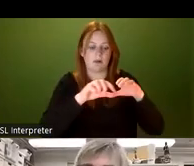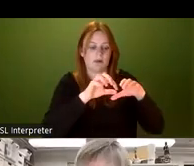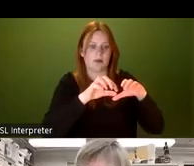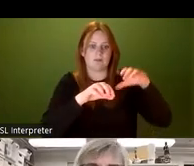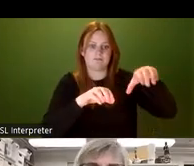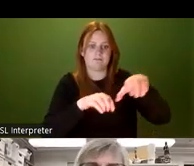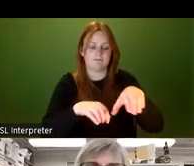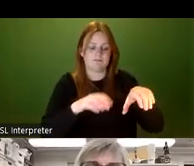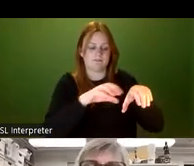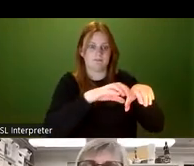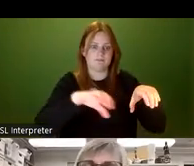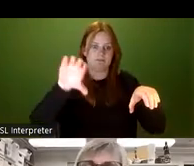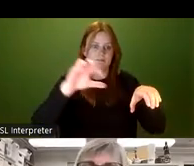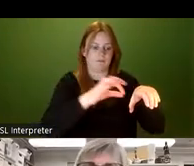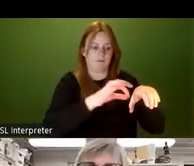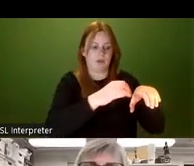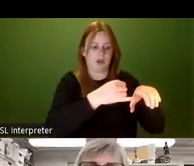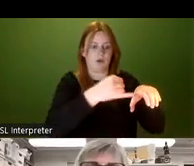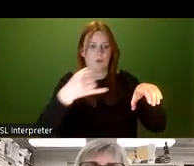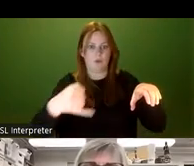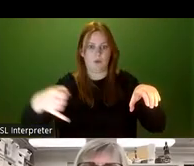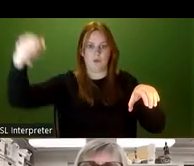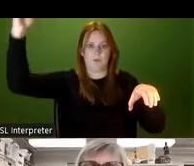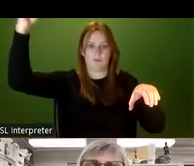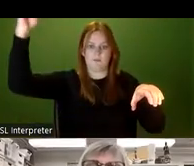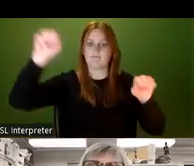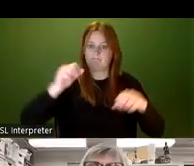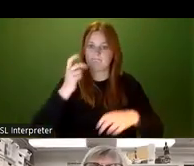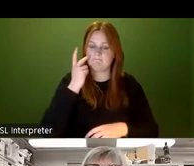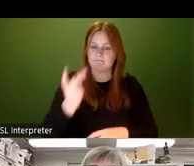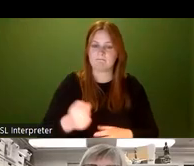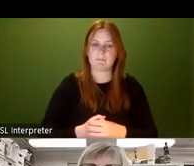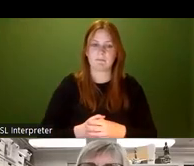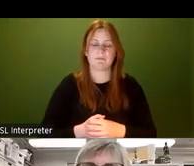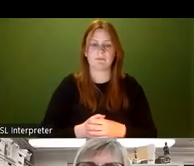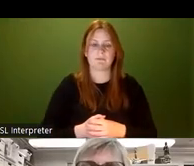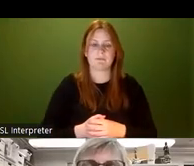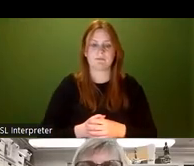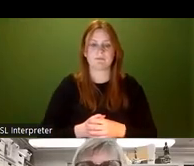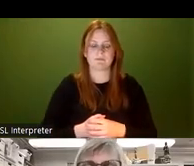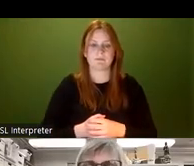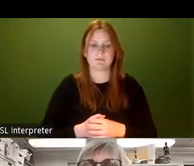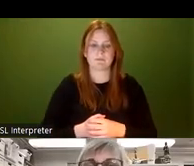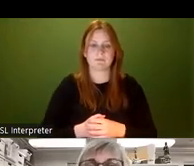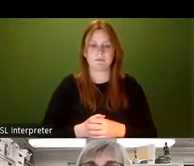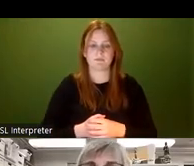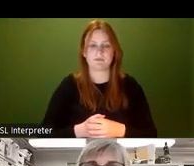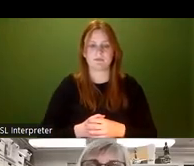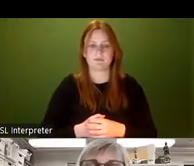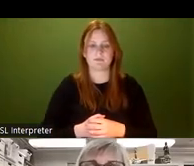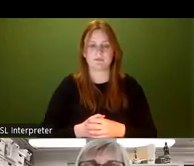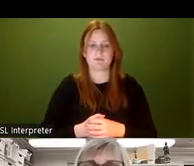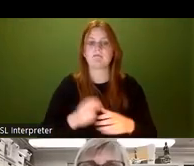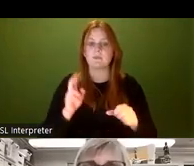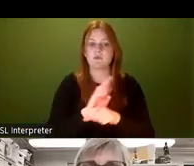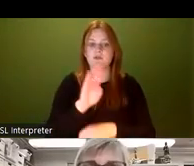that tree form. And in the end, though, this group, their beads